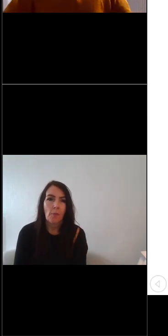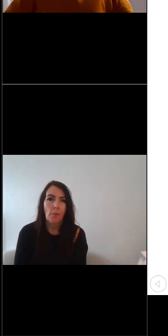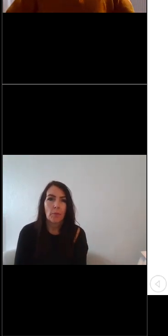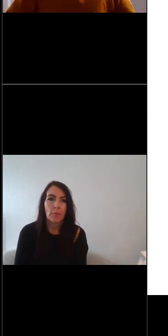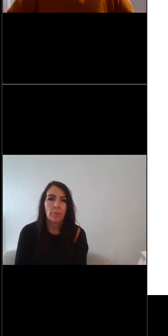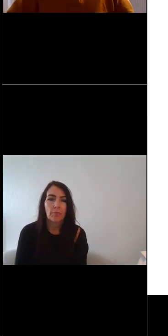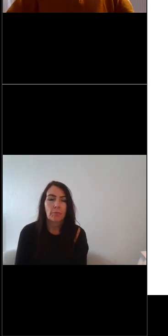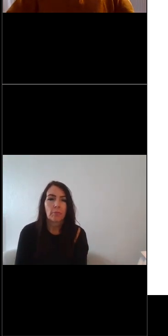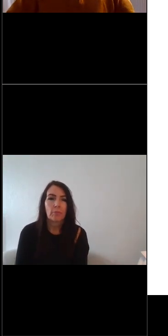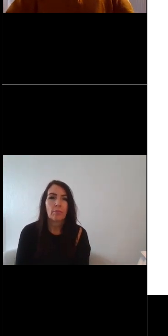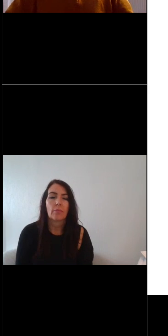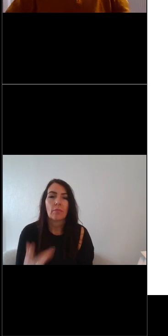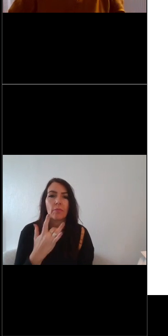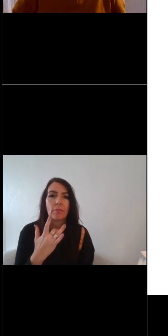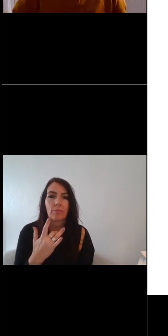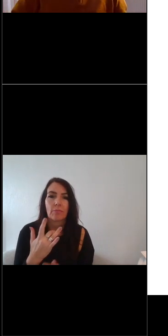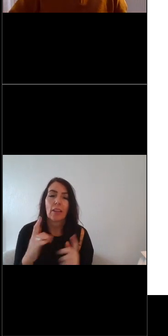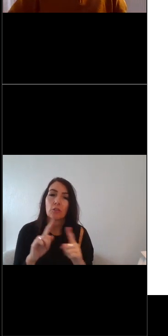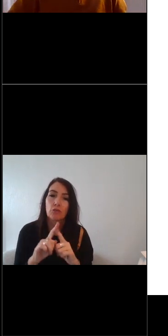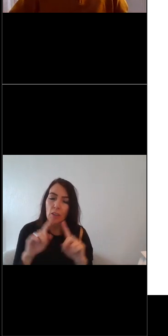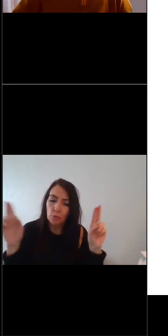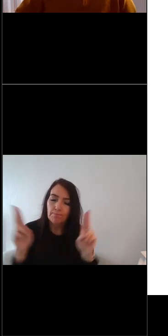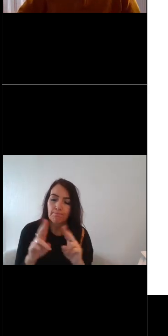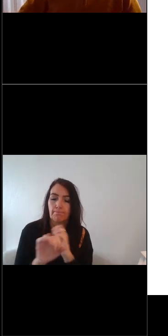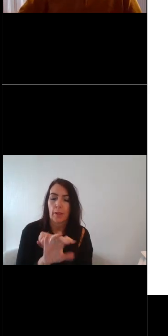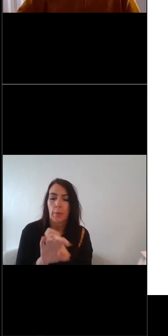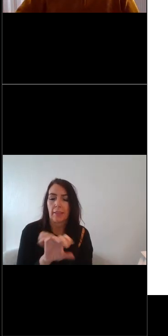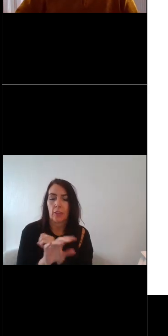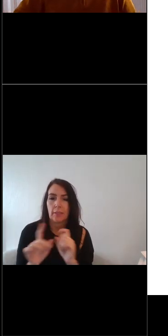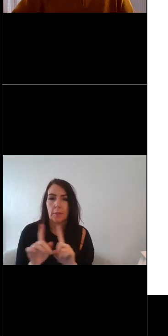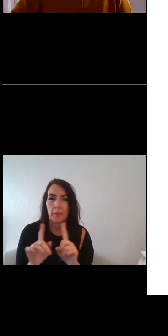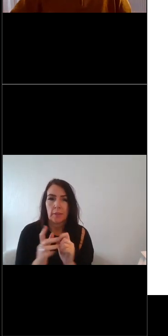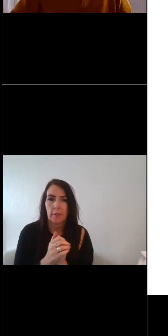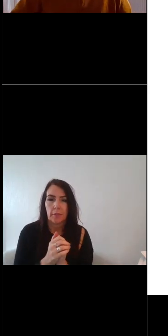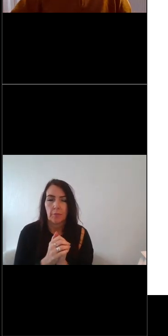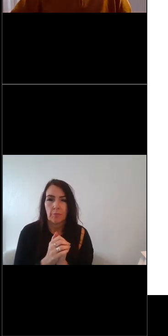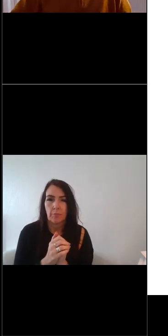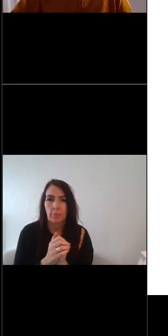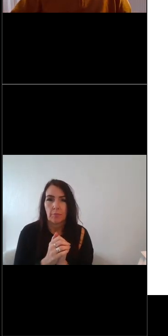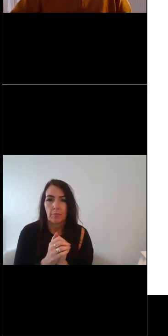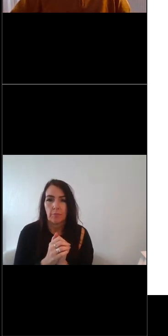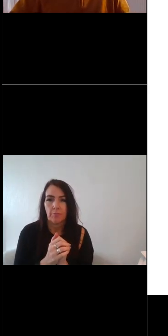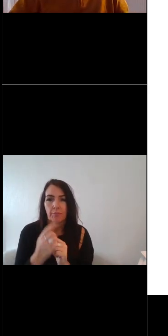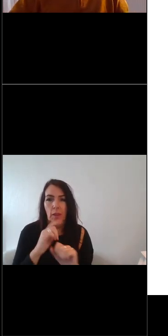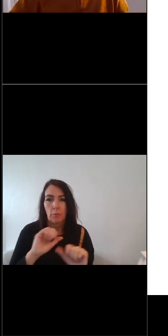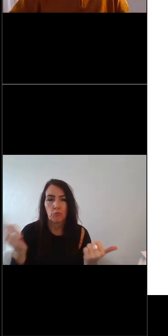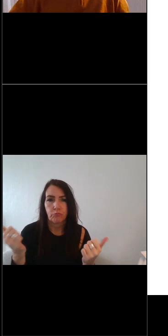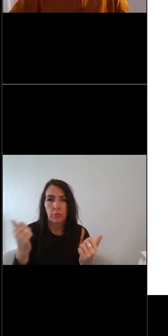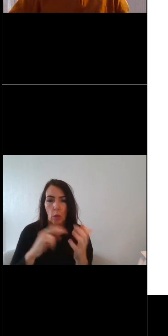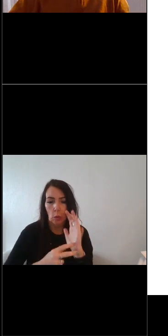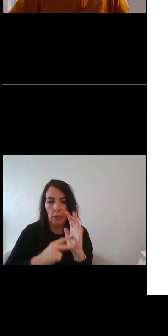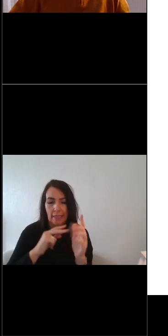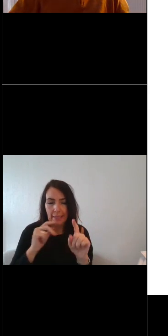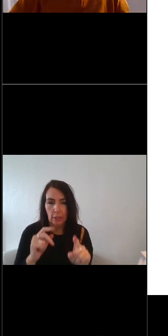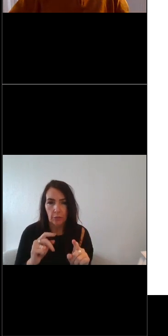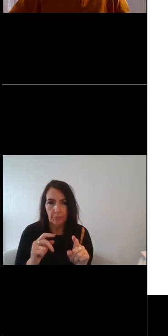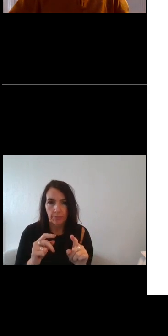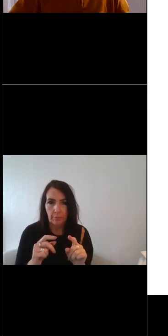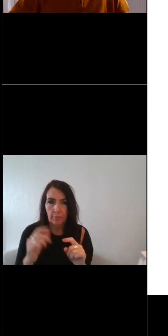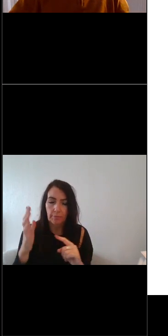Grey fleet emission reduction can be affected quite well in organisations. The key is